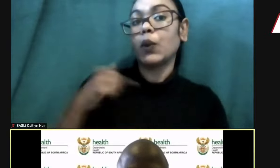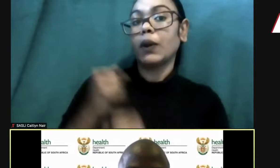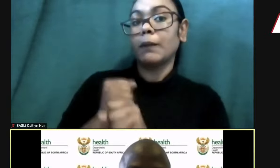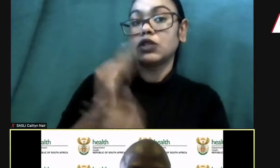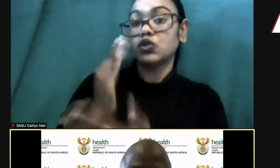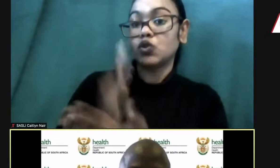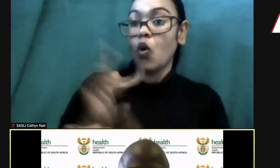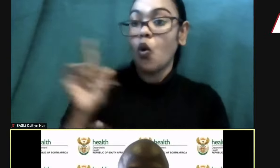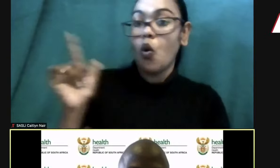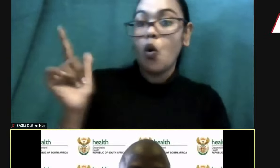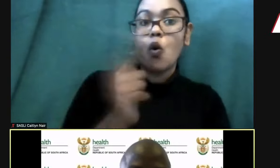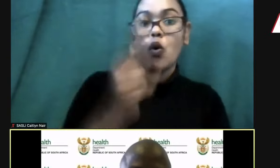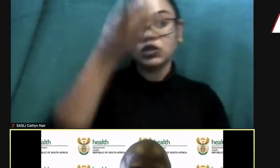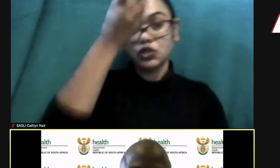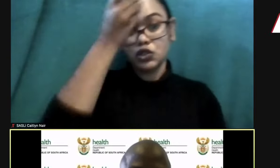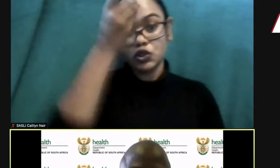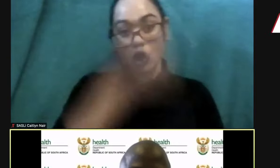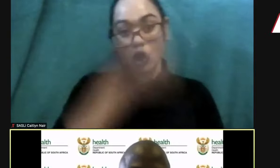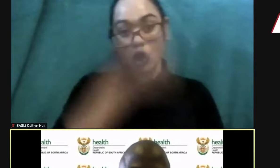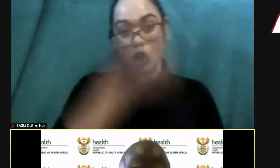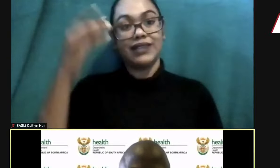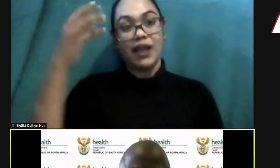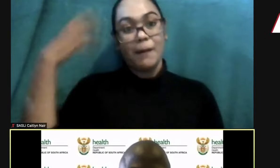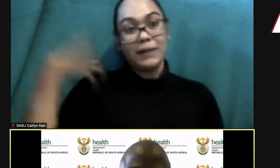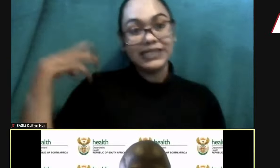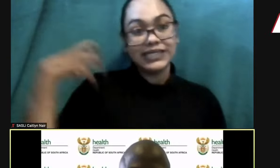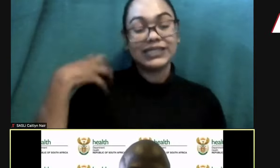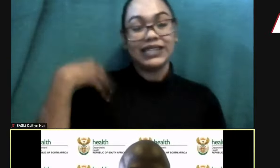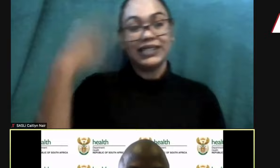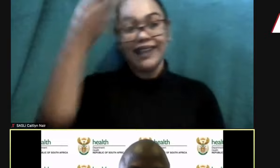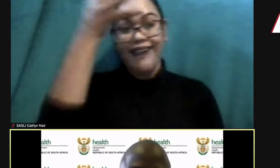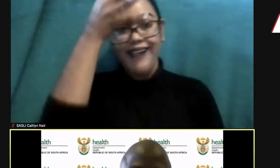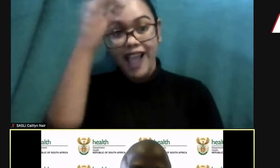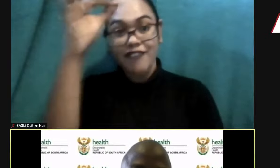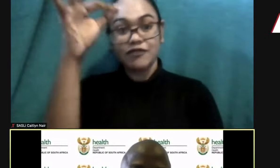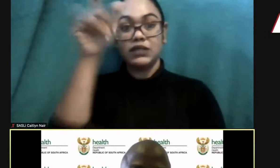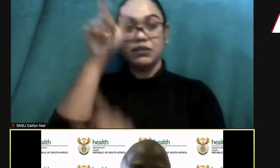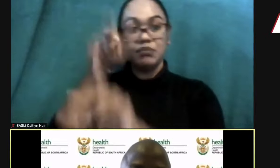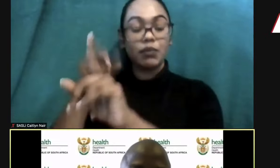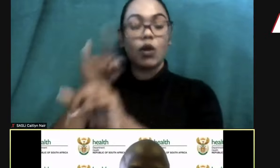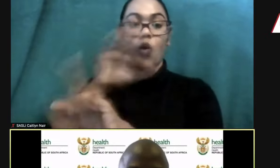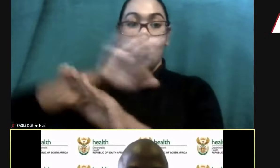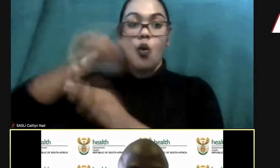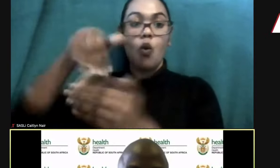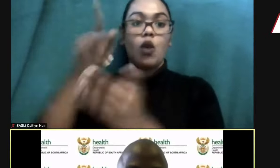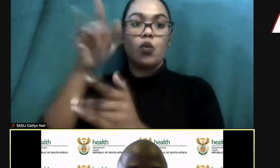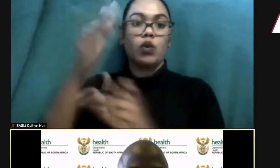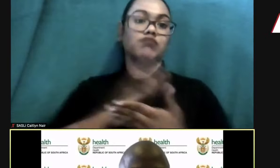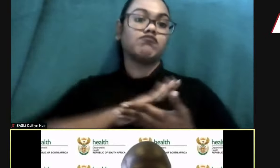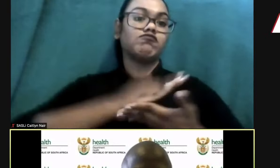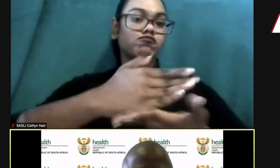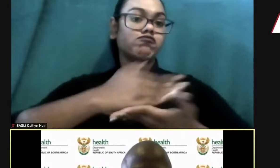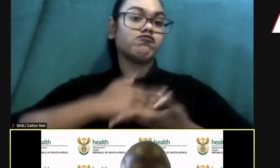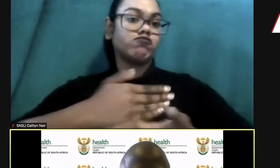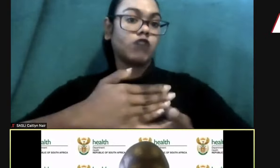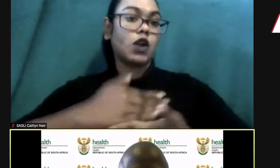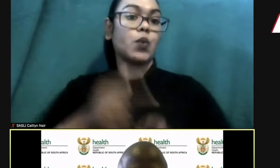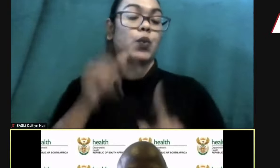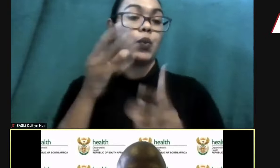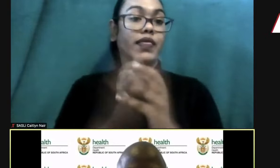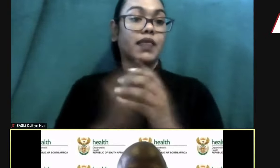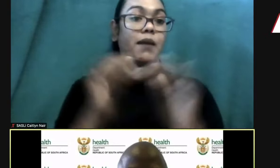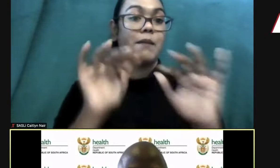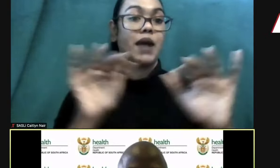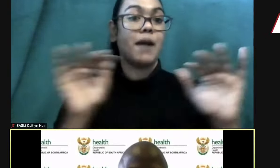minister, the deputy, and other senior government officials to impart this knowledge, to share this knowledge with the media and the public. On that note, I'm